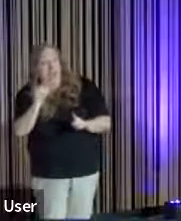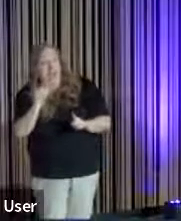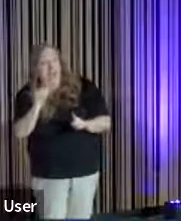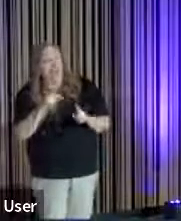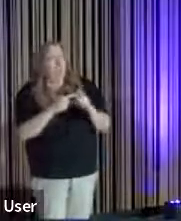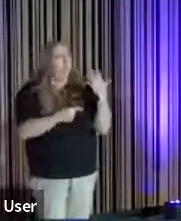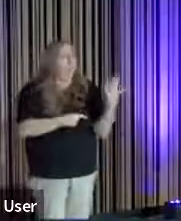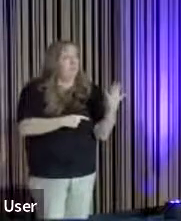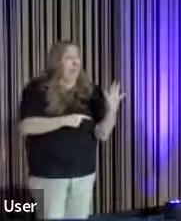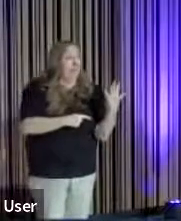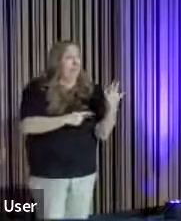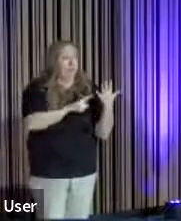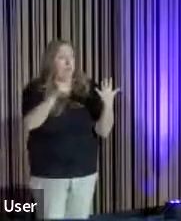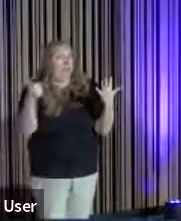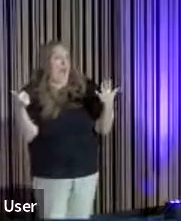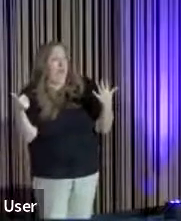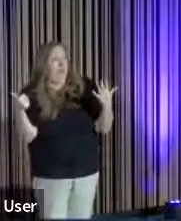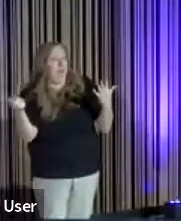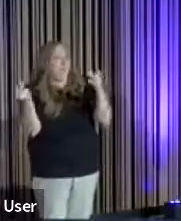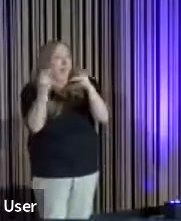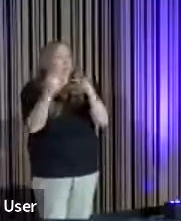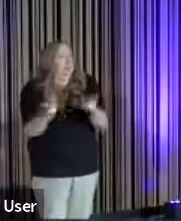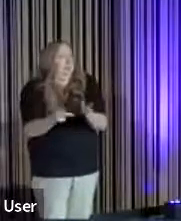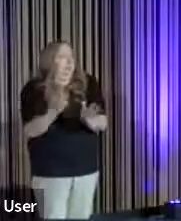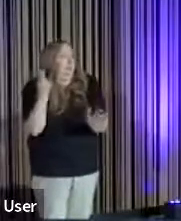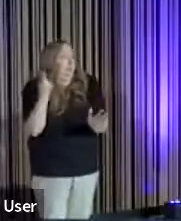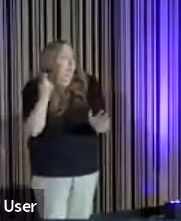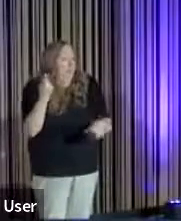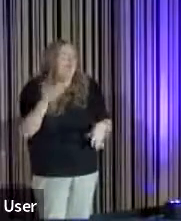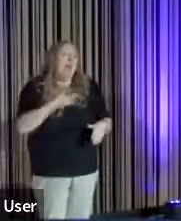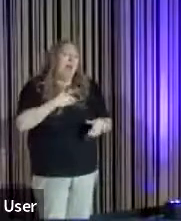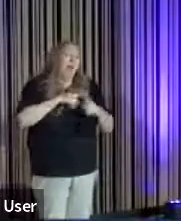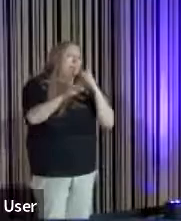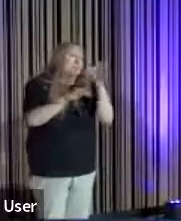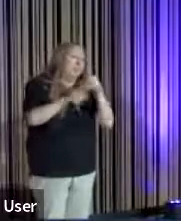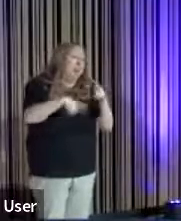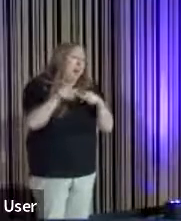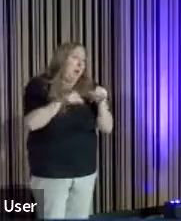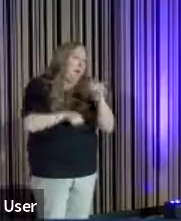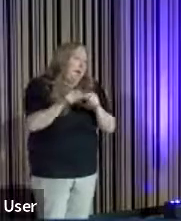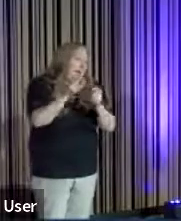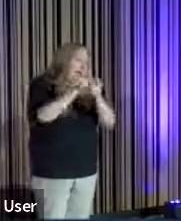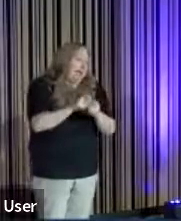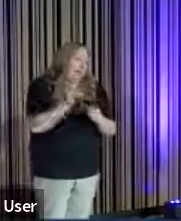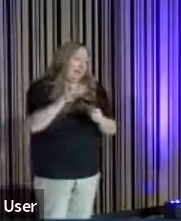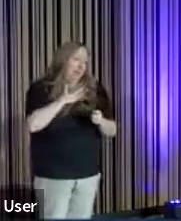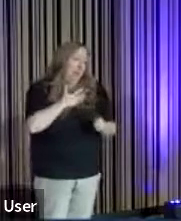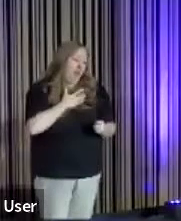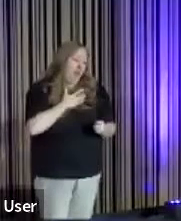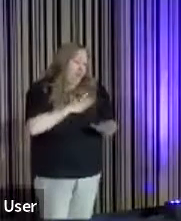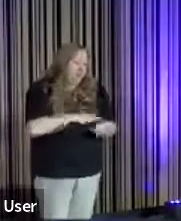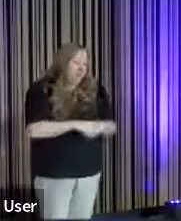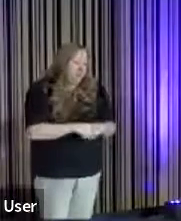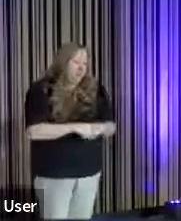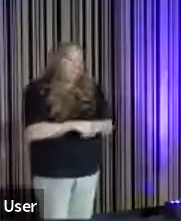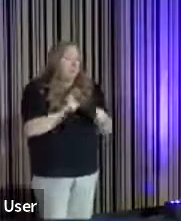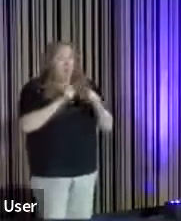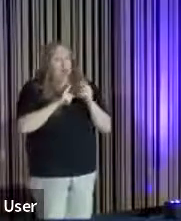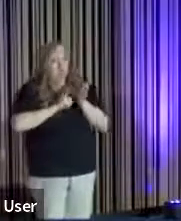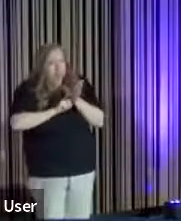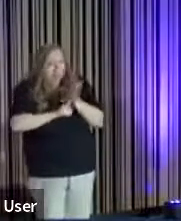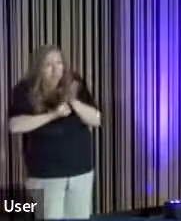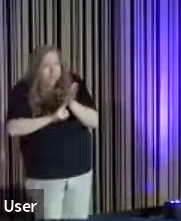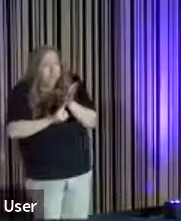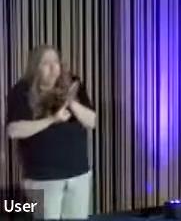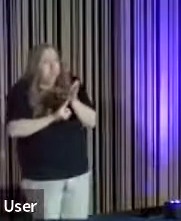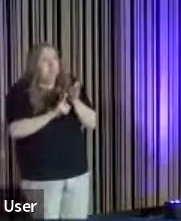pretty controversial, and I'm happy to talk with people about the science details, because that's where my heart is. But the key was we did a whole bunch of work on the